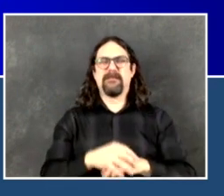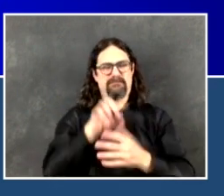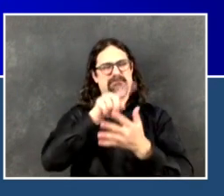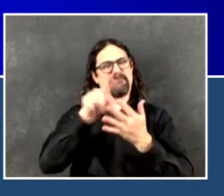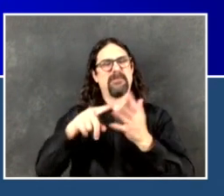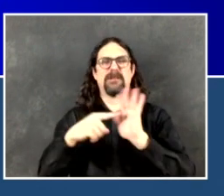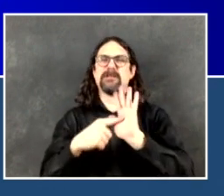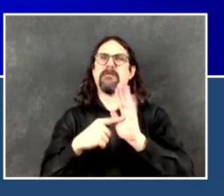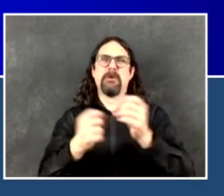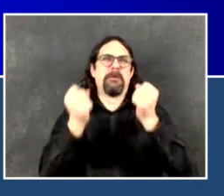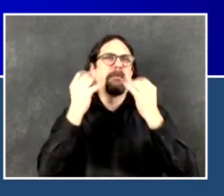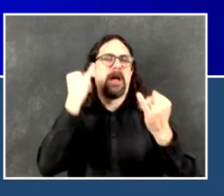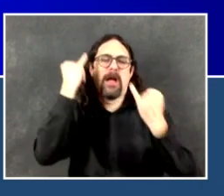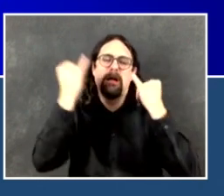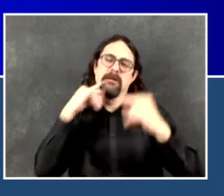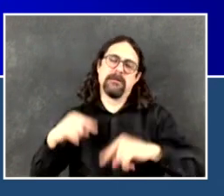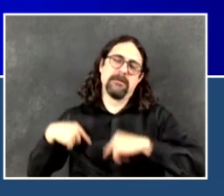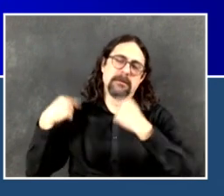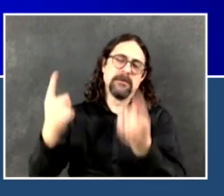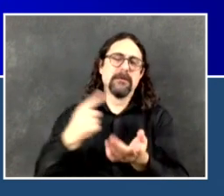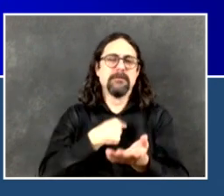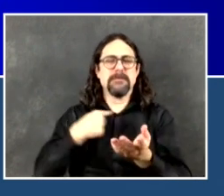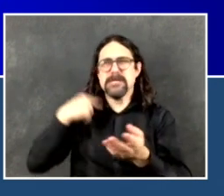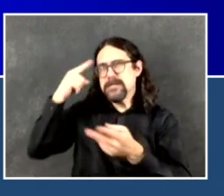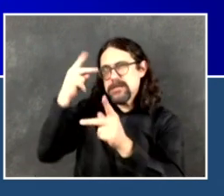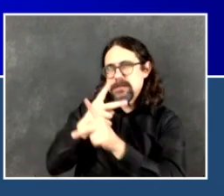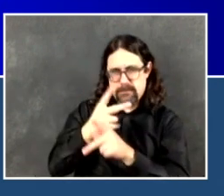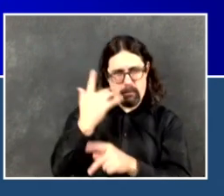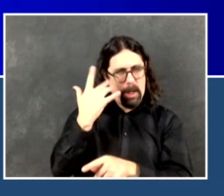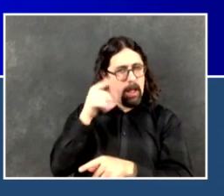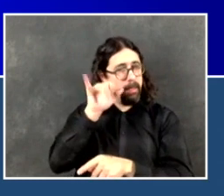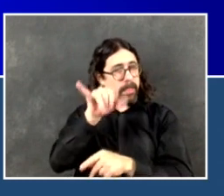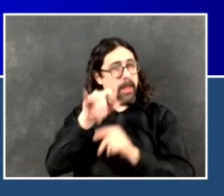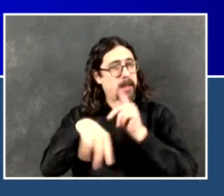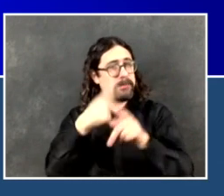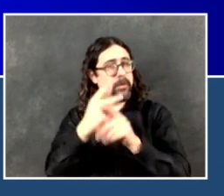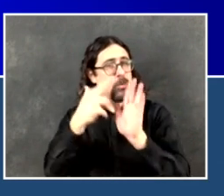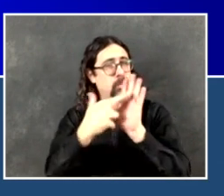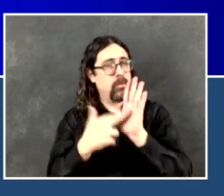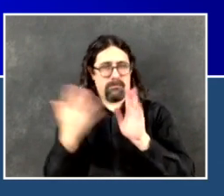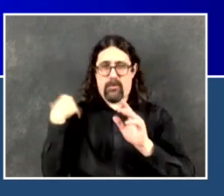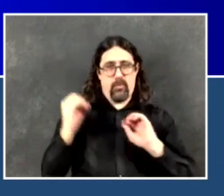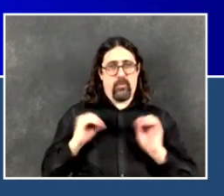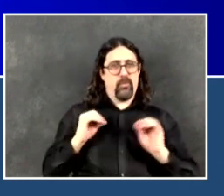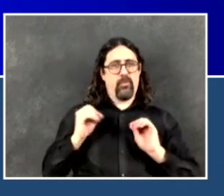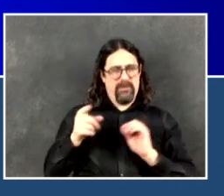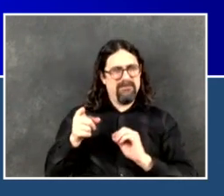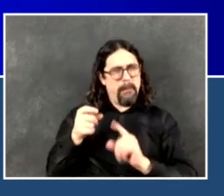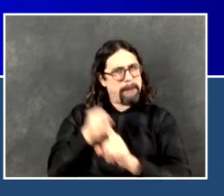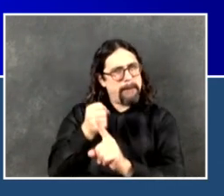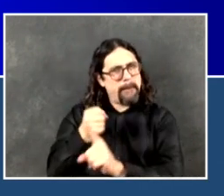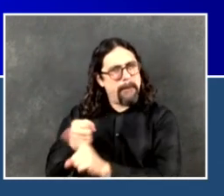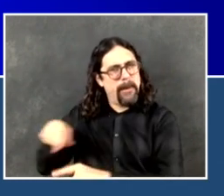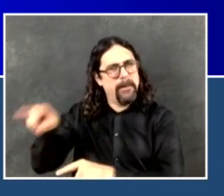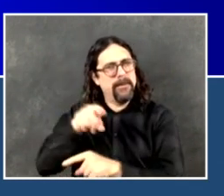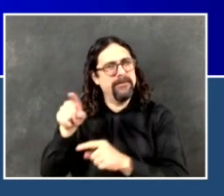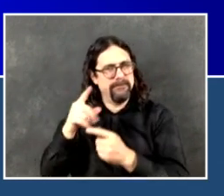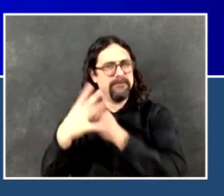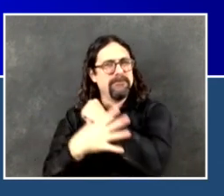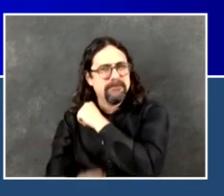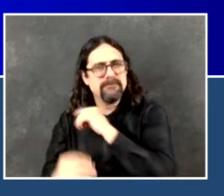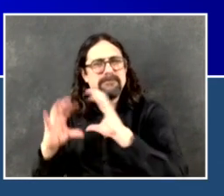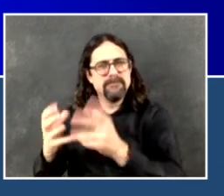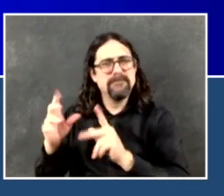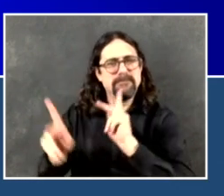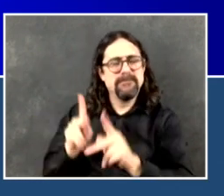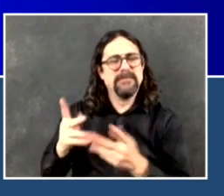As we've talked about this crisis, I've said it very bluntly, the only comparison we can make in terms of what it's meant to people's livelihoods,